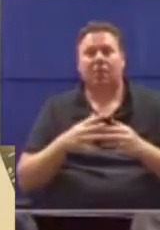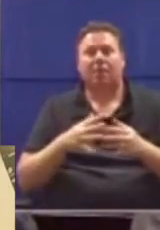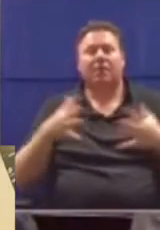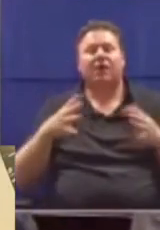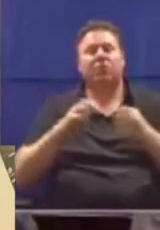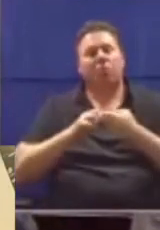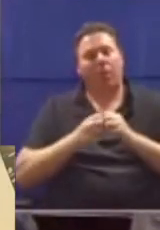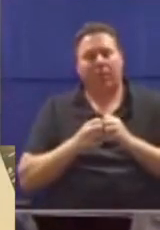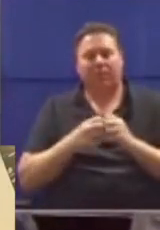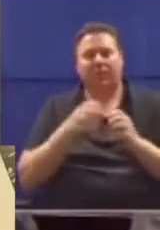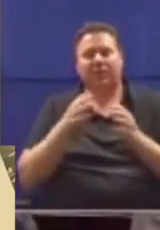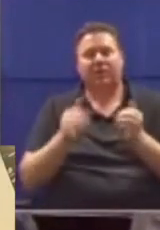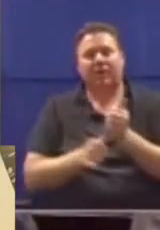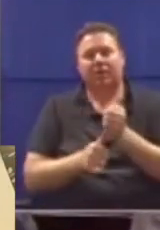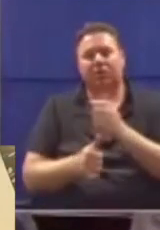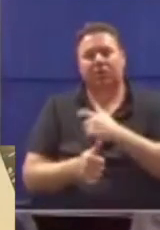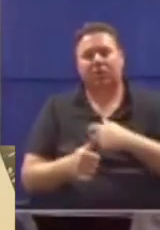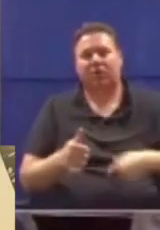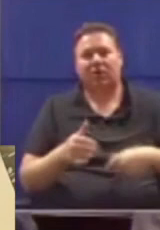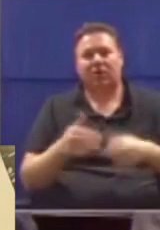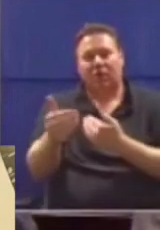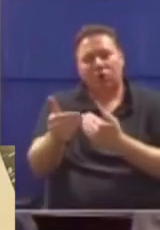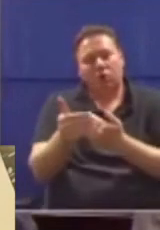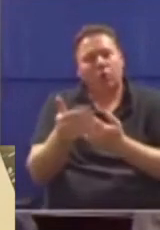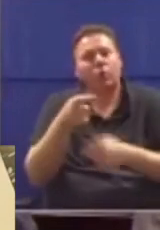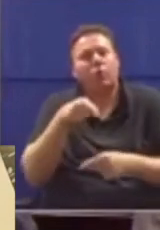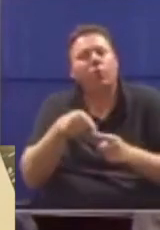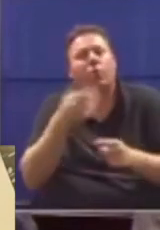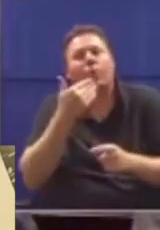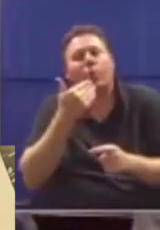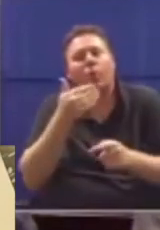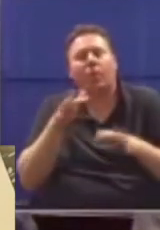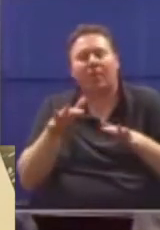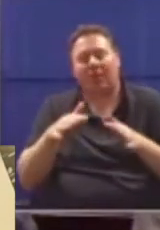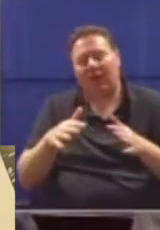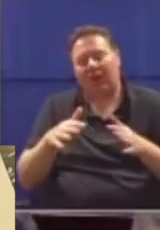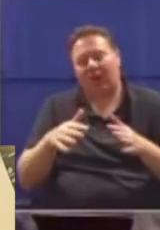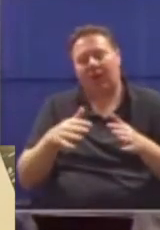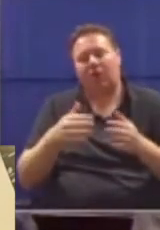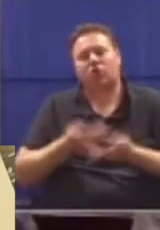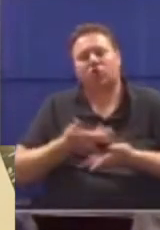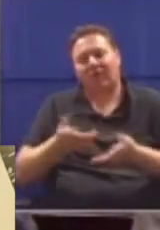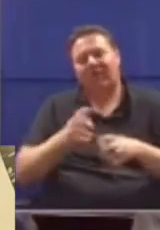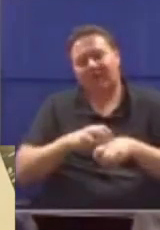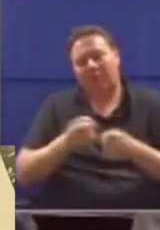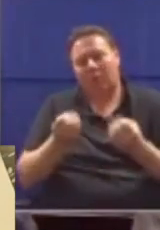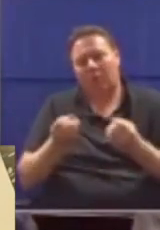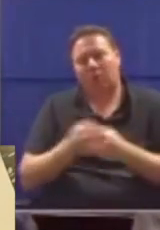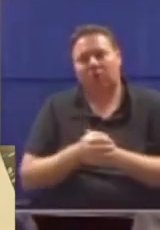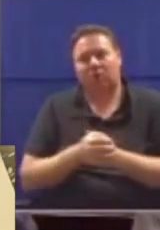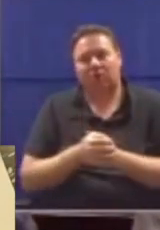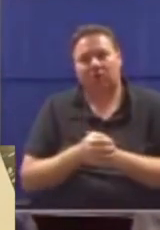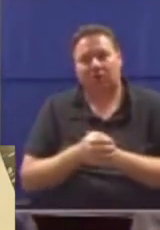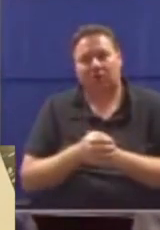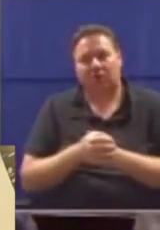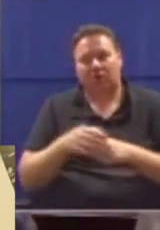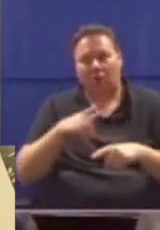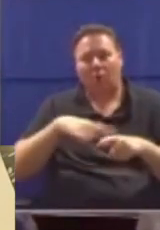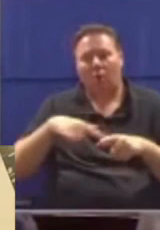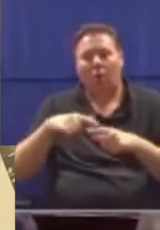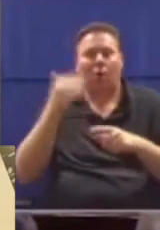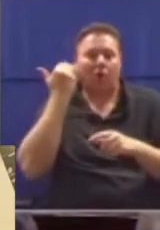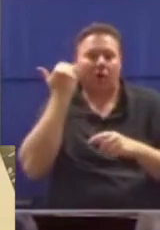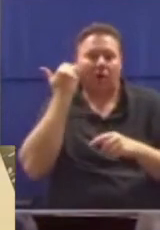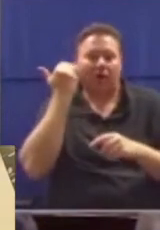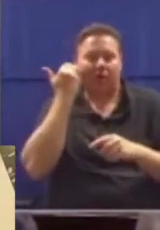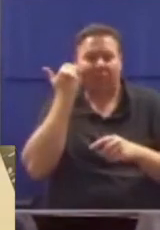President, is that local government is closest to the people who need services the most. And so considering the prevalence of local governments